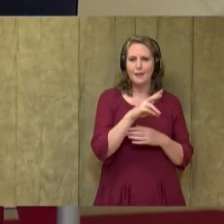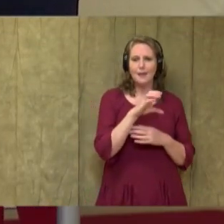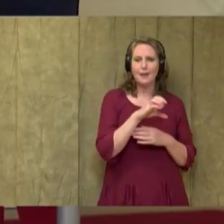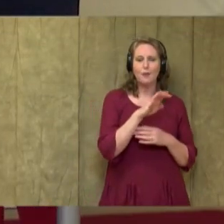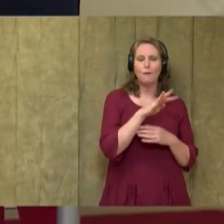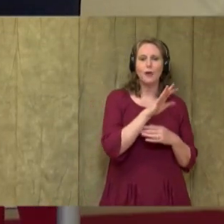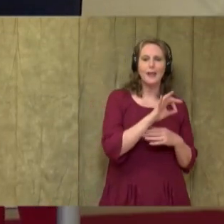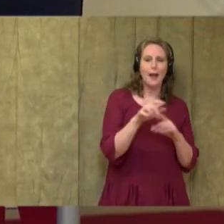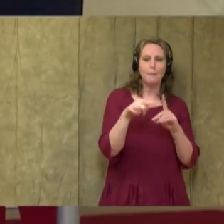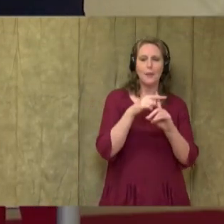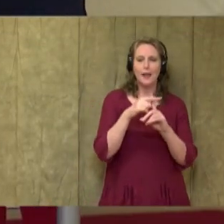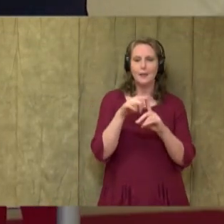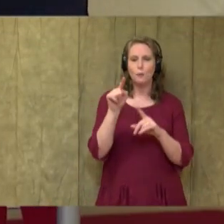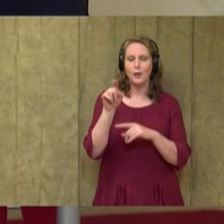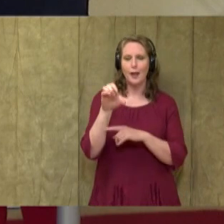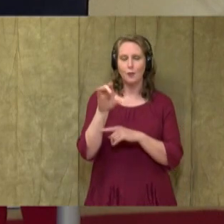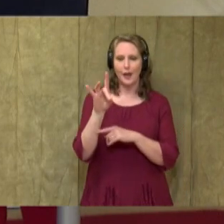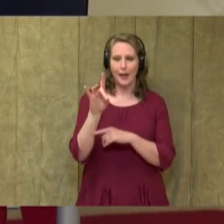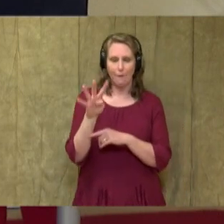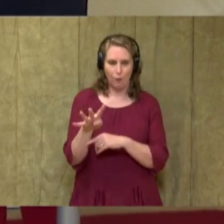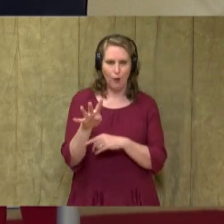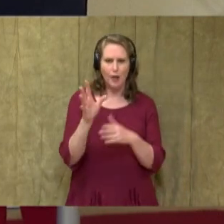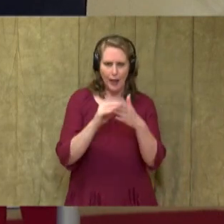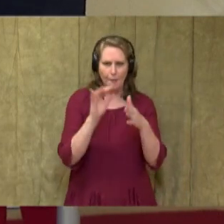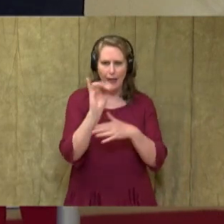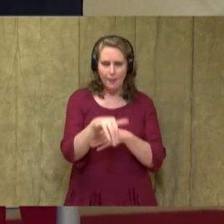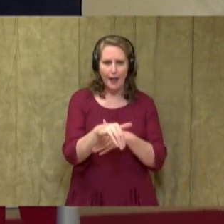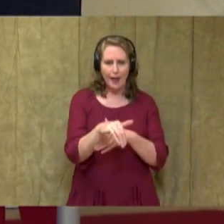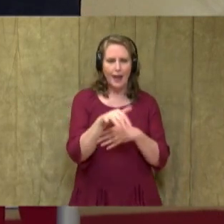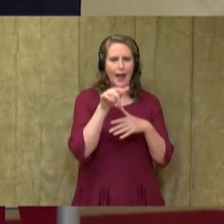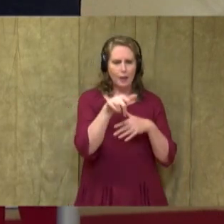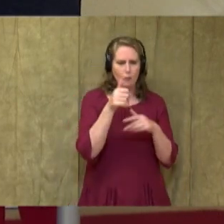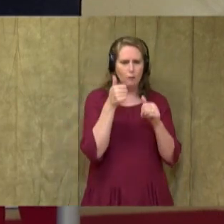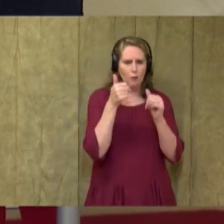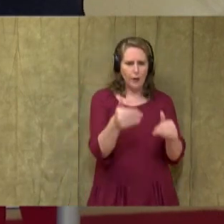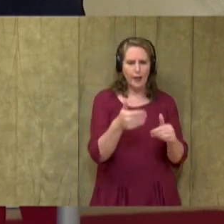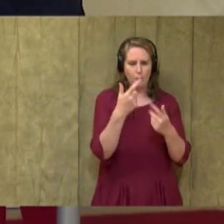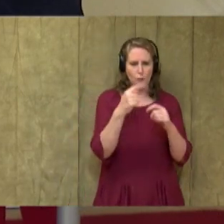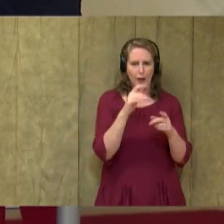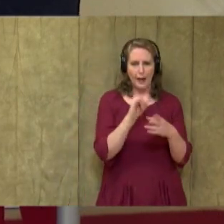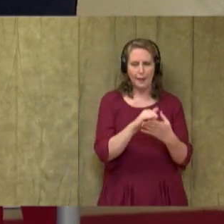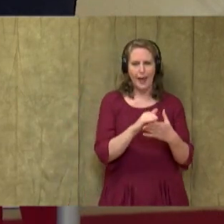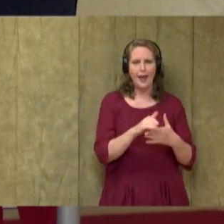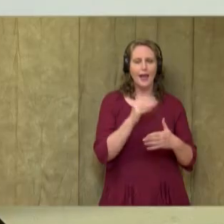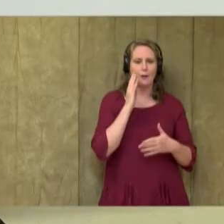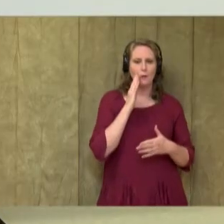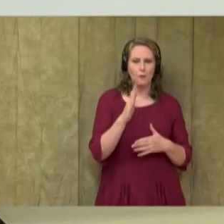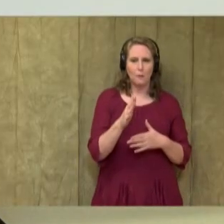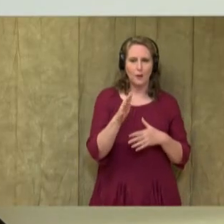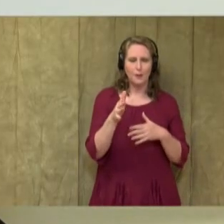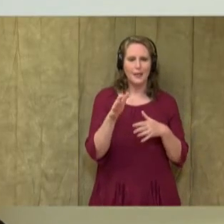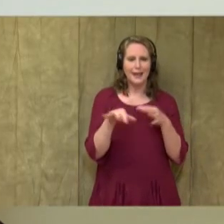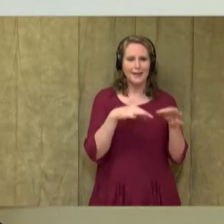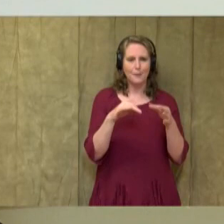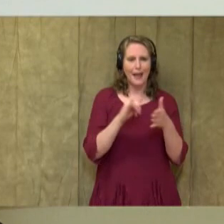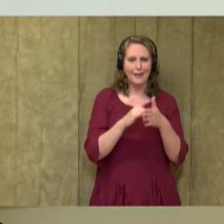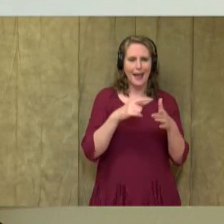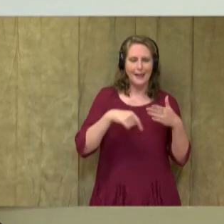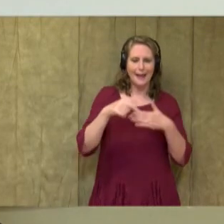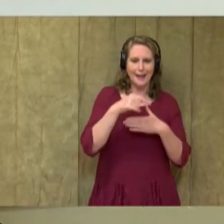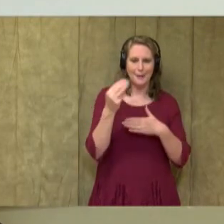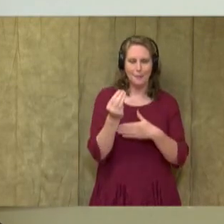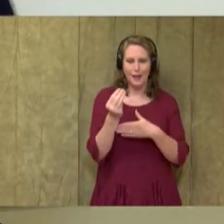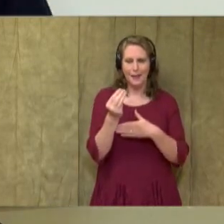184. All right, I want you to write that problem down and I want you to try that problem, and we will go over that when I see you guys on